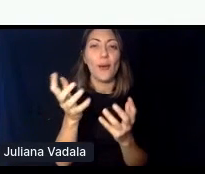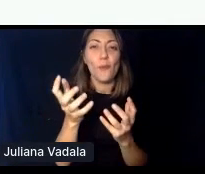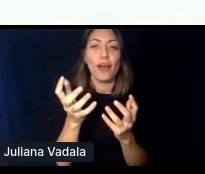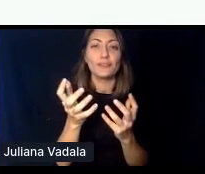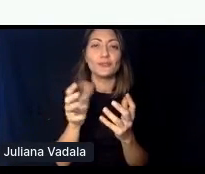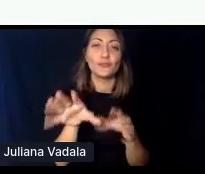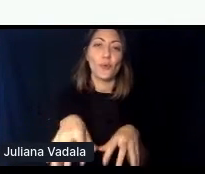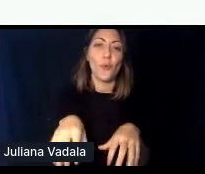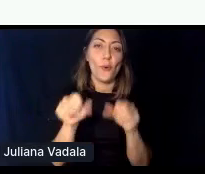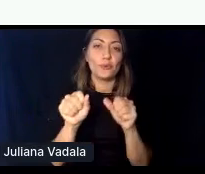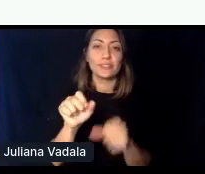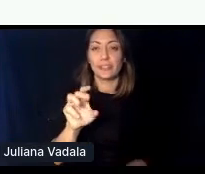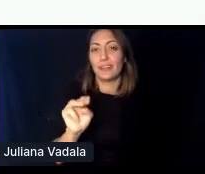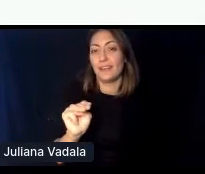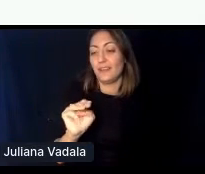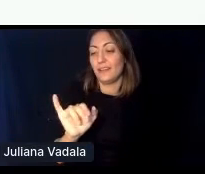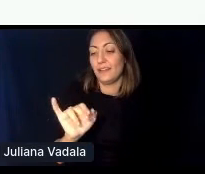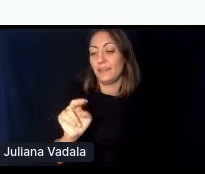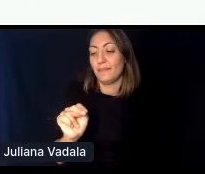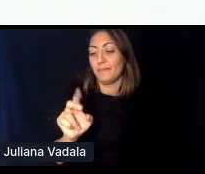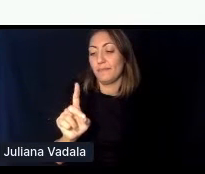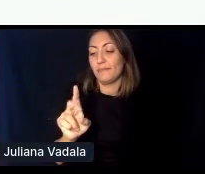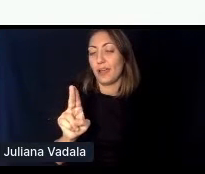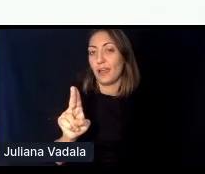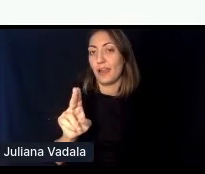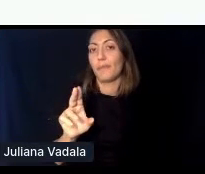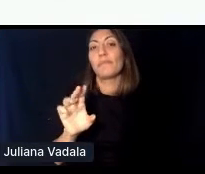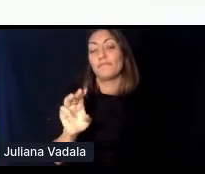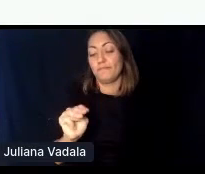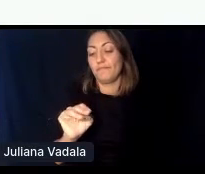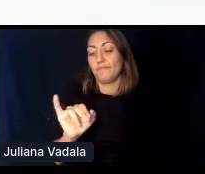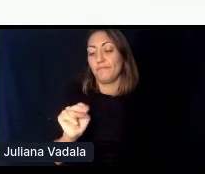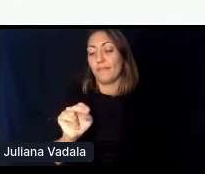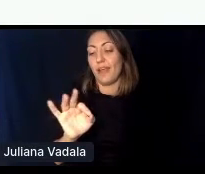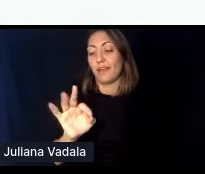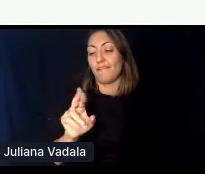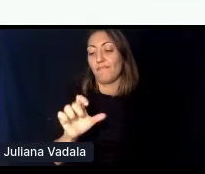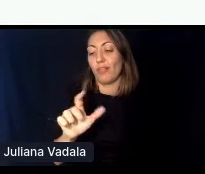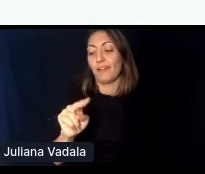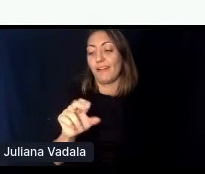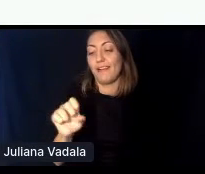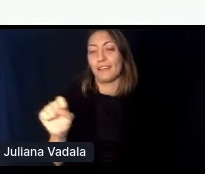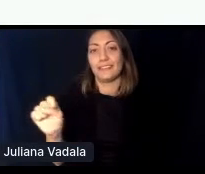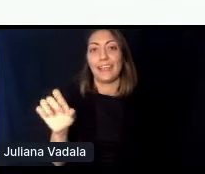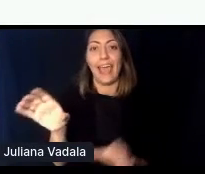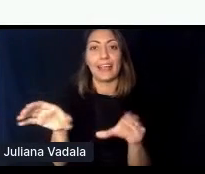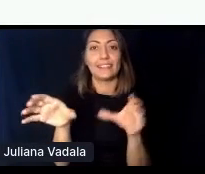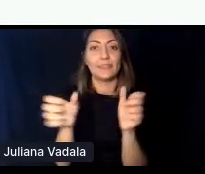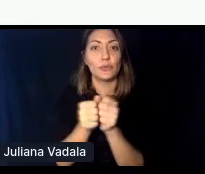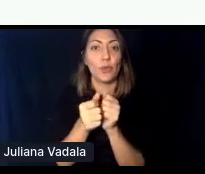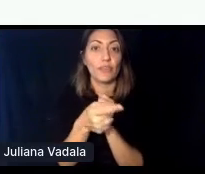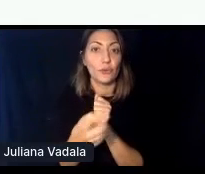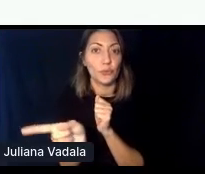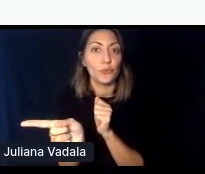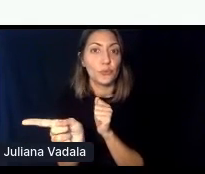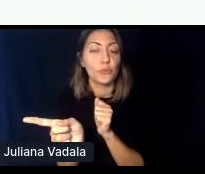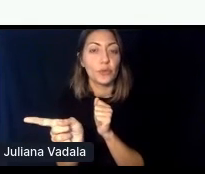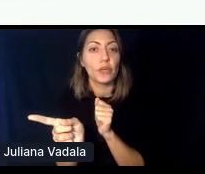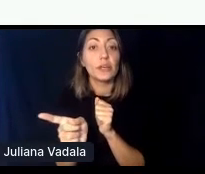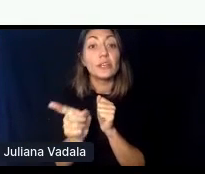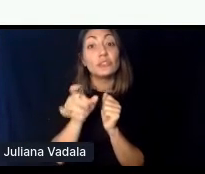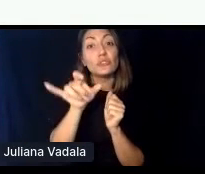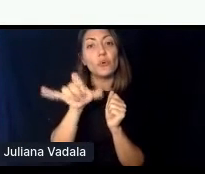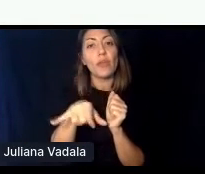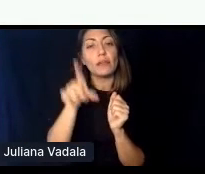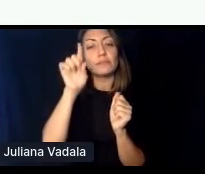you, a way that we can use mindfulness in a way that helps you separate